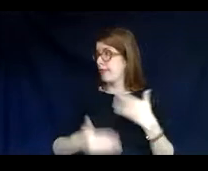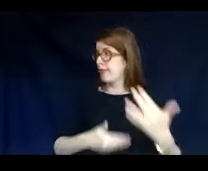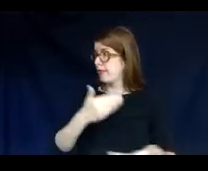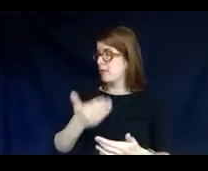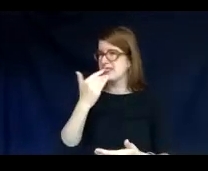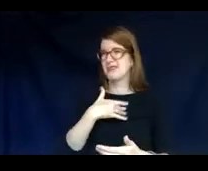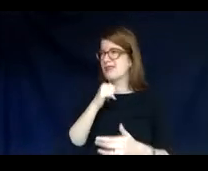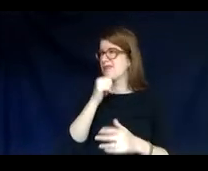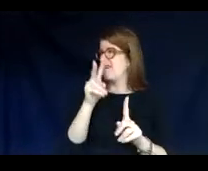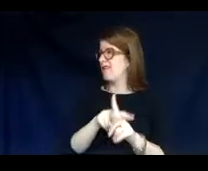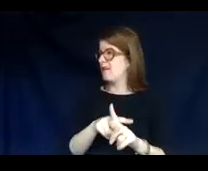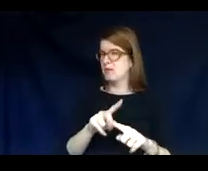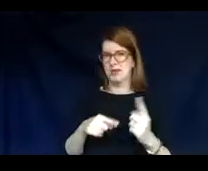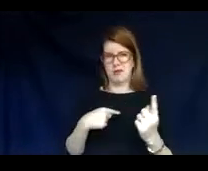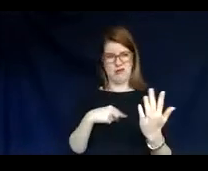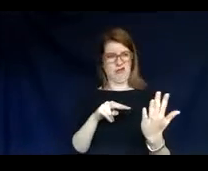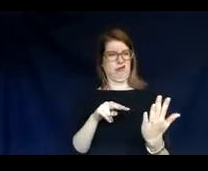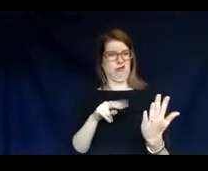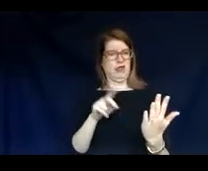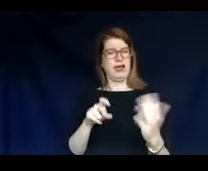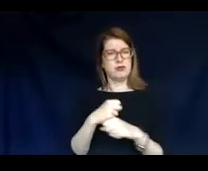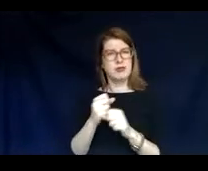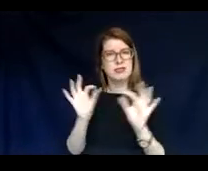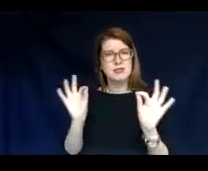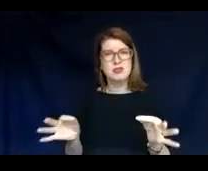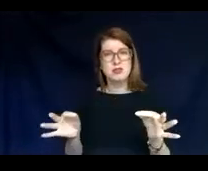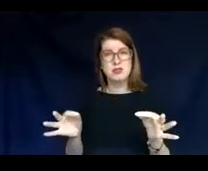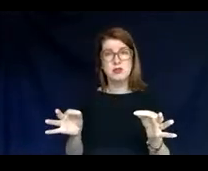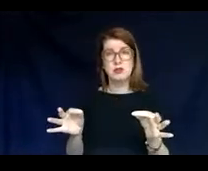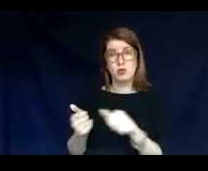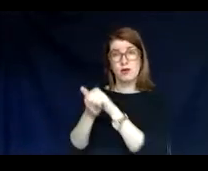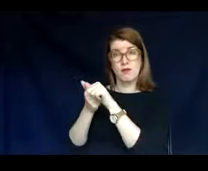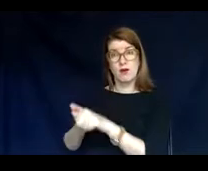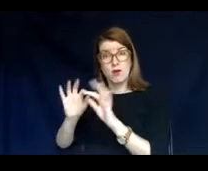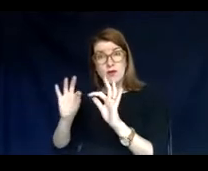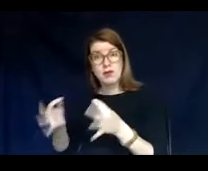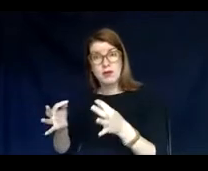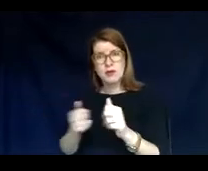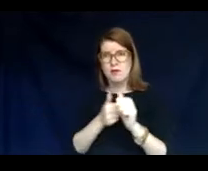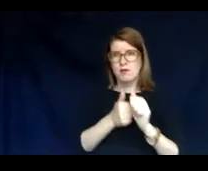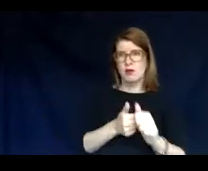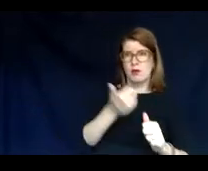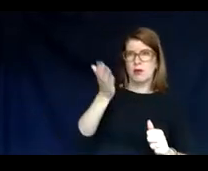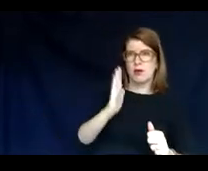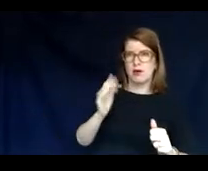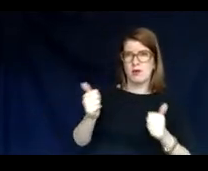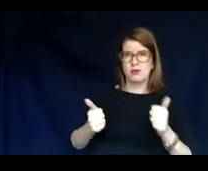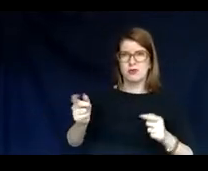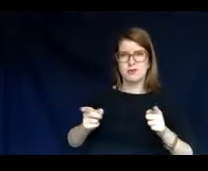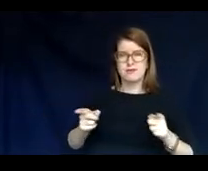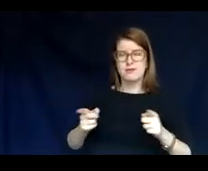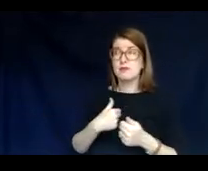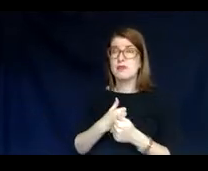pertain to them. But I had to make a decision. Do I follow family or God? I love my family more